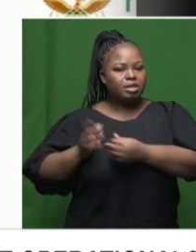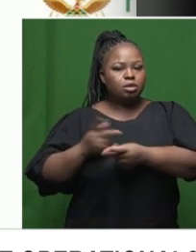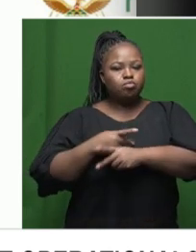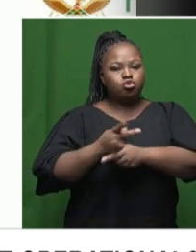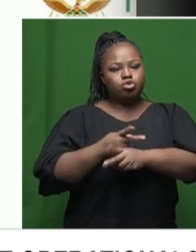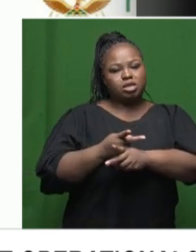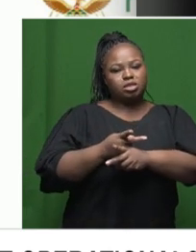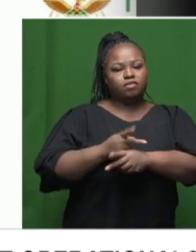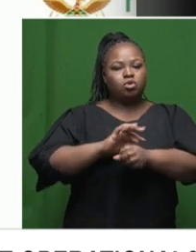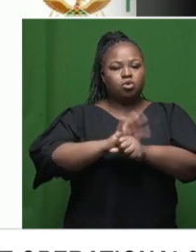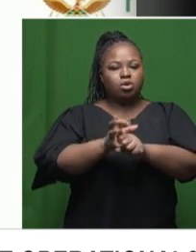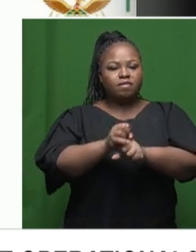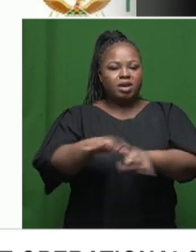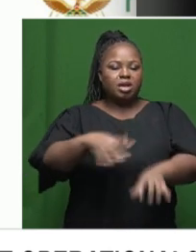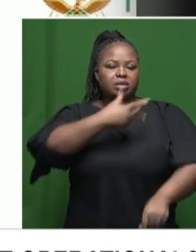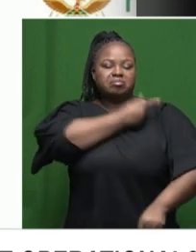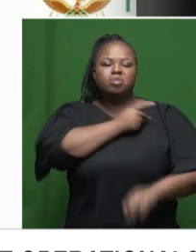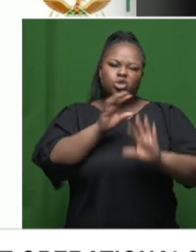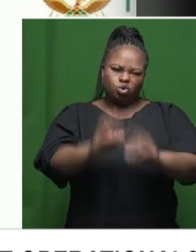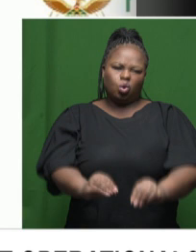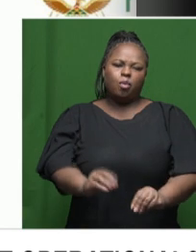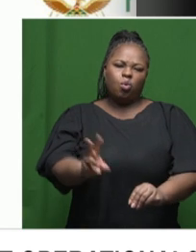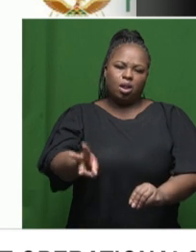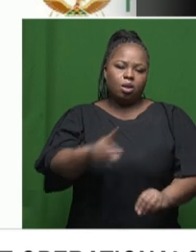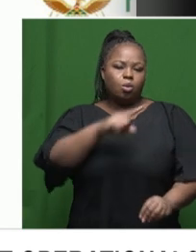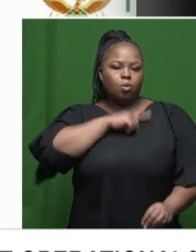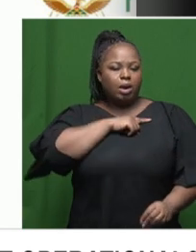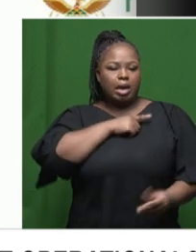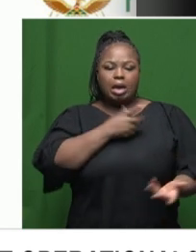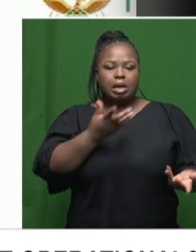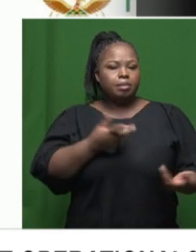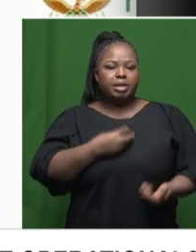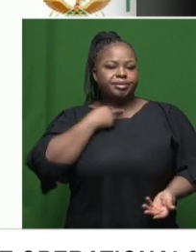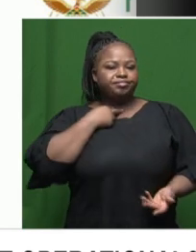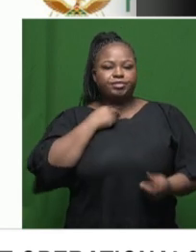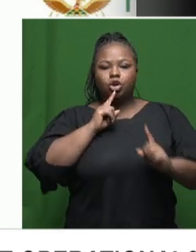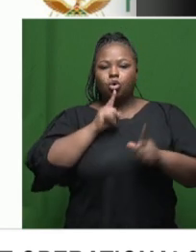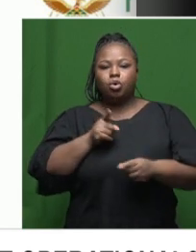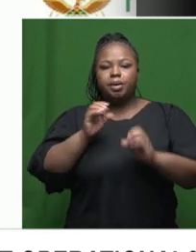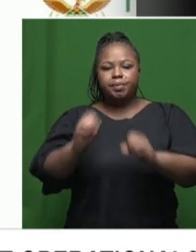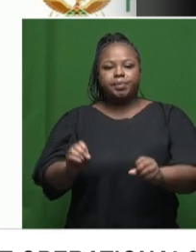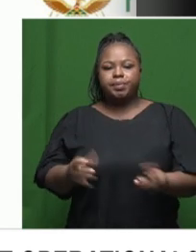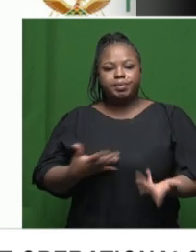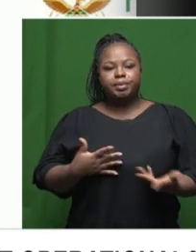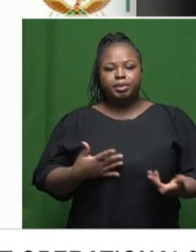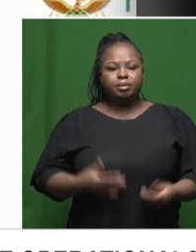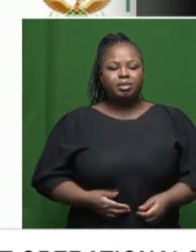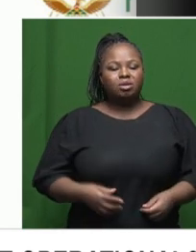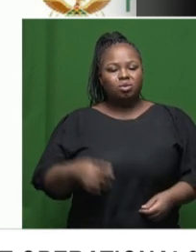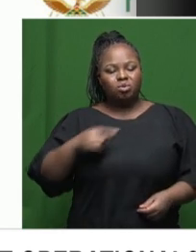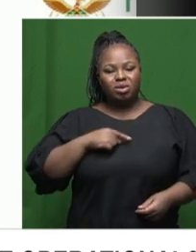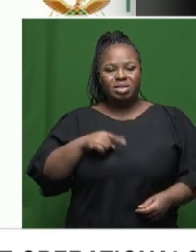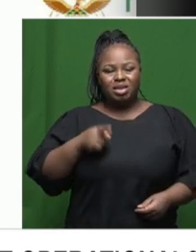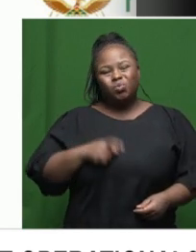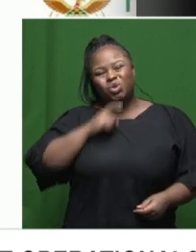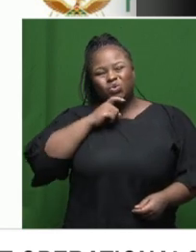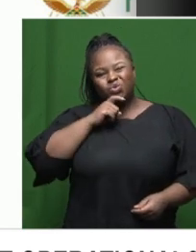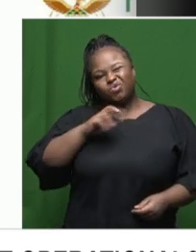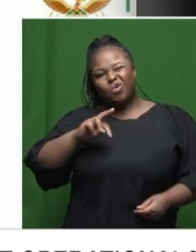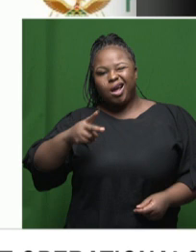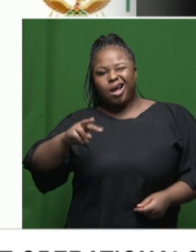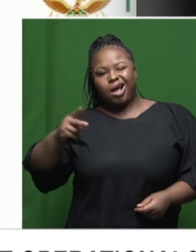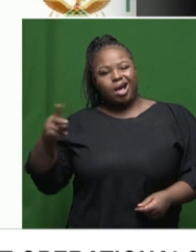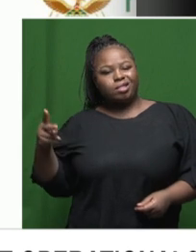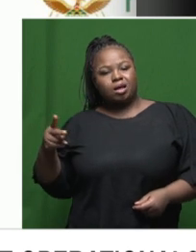production of COVID-19 vaccine, because they're still producing other vaccines, as you correctly said, that this is the multi-purpose plant where